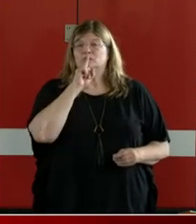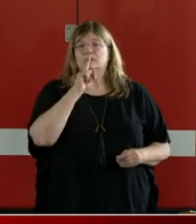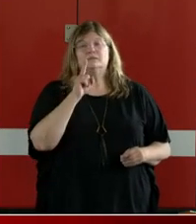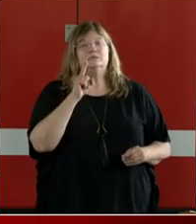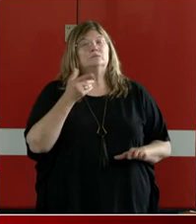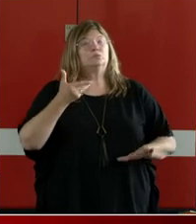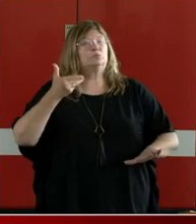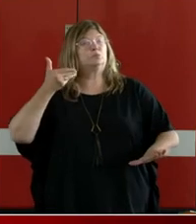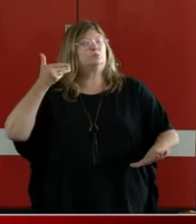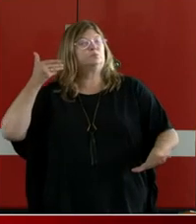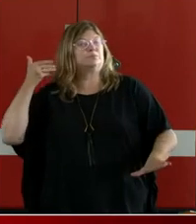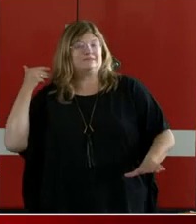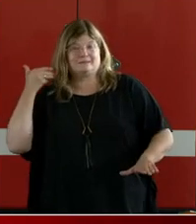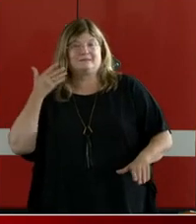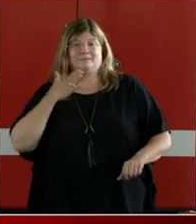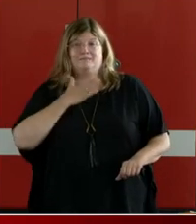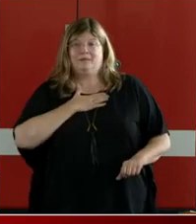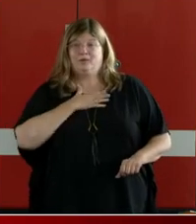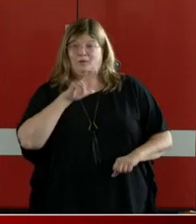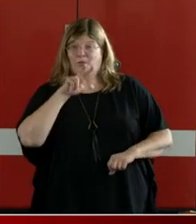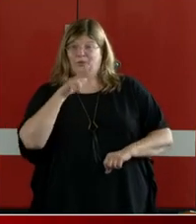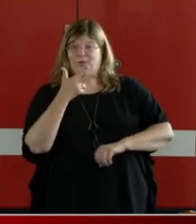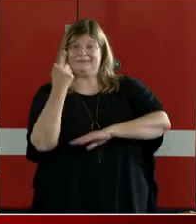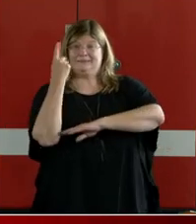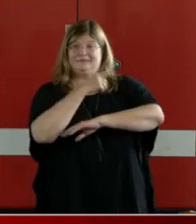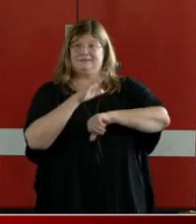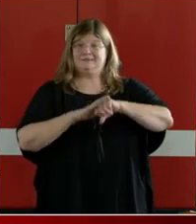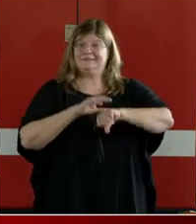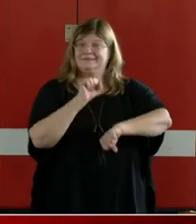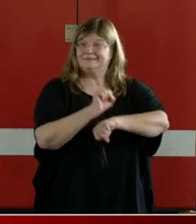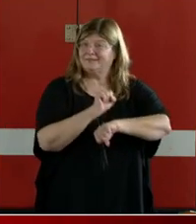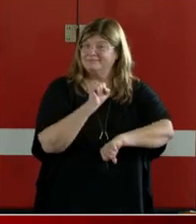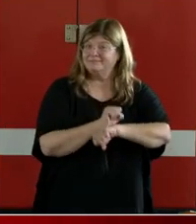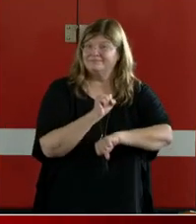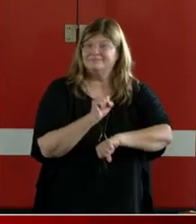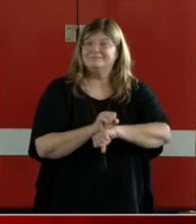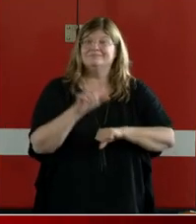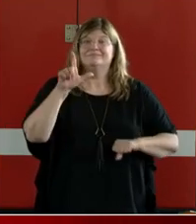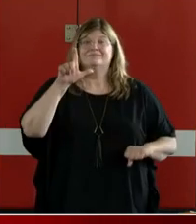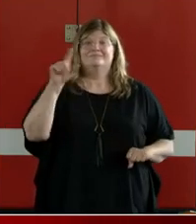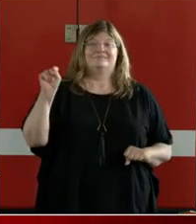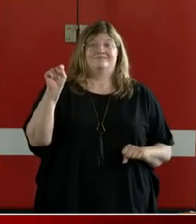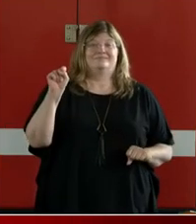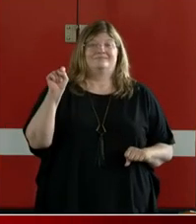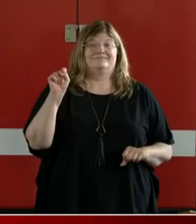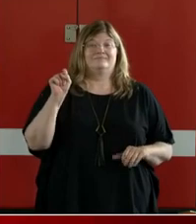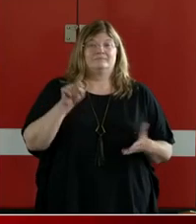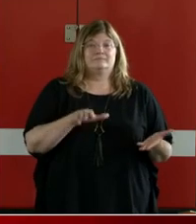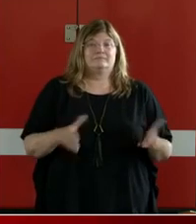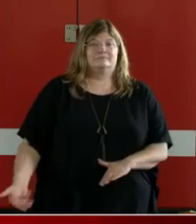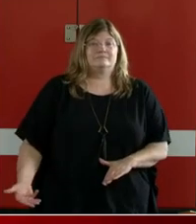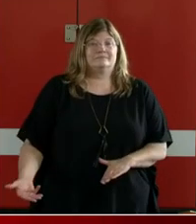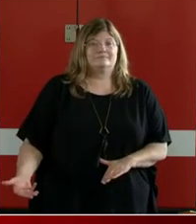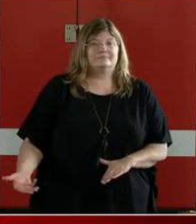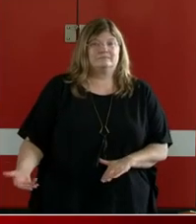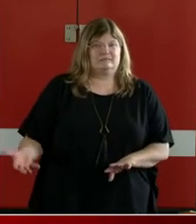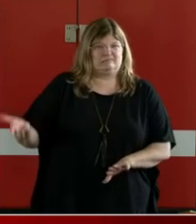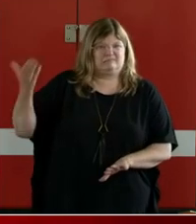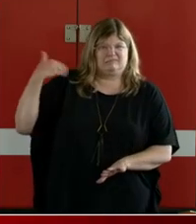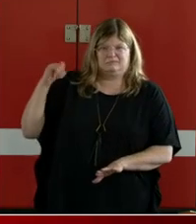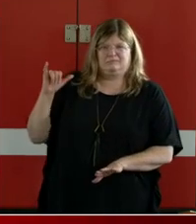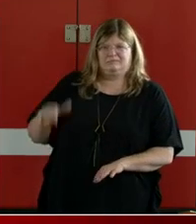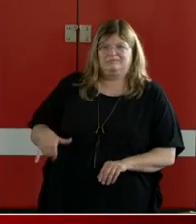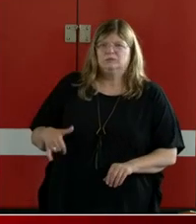My third day on the job, we lost Lieutenant Kevin McCray. And what I learned about